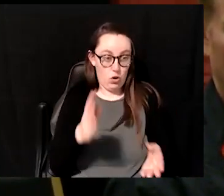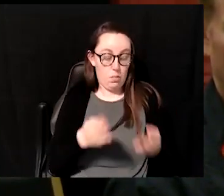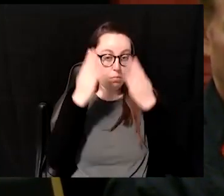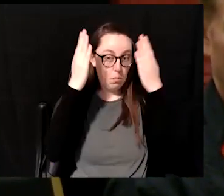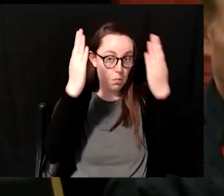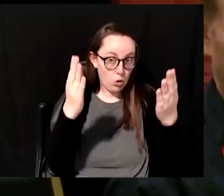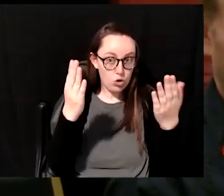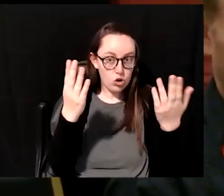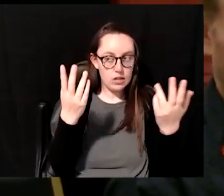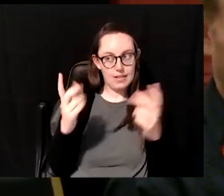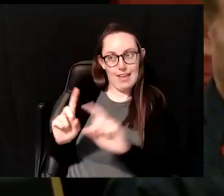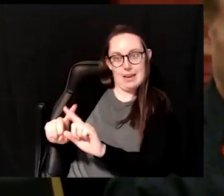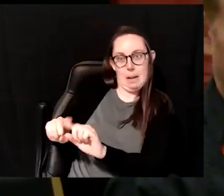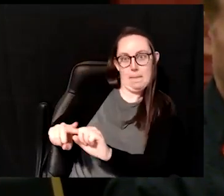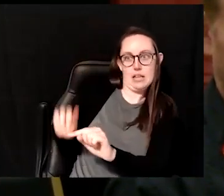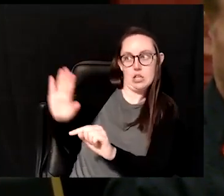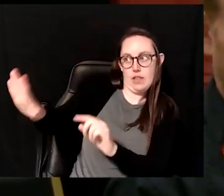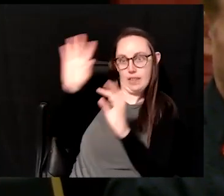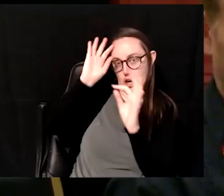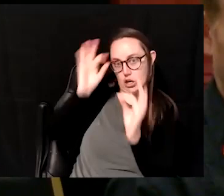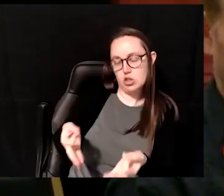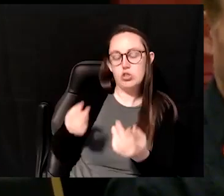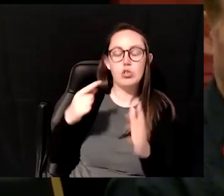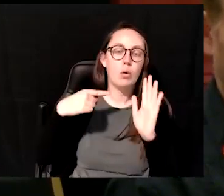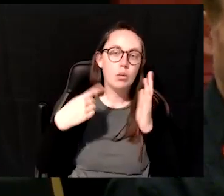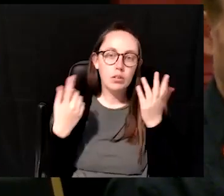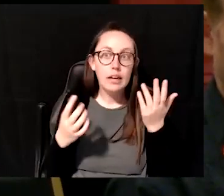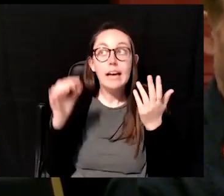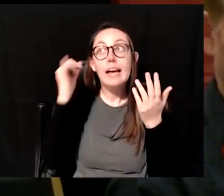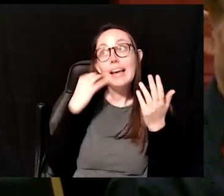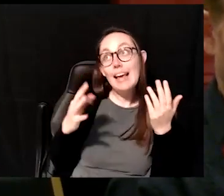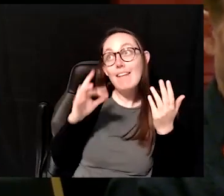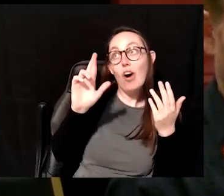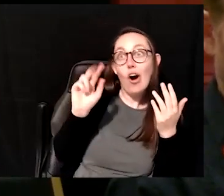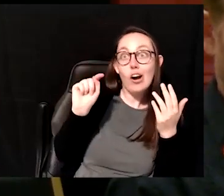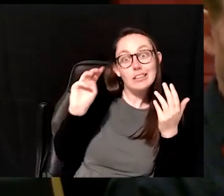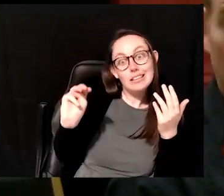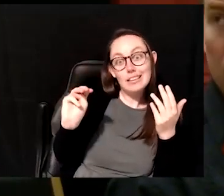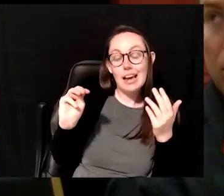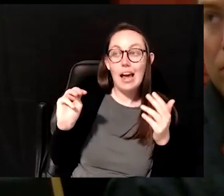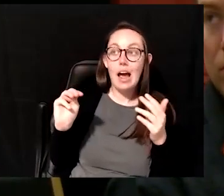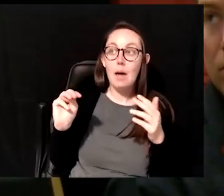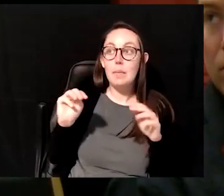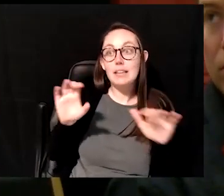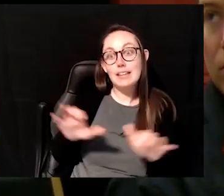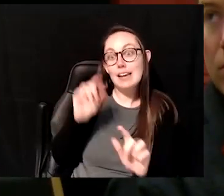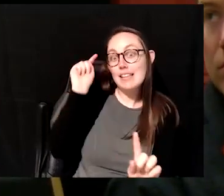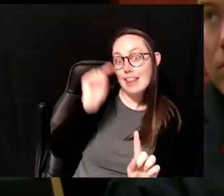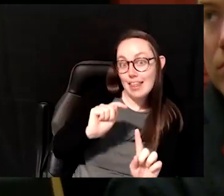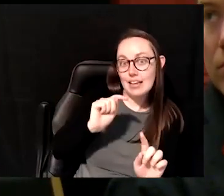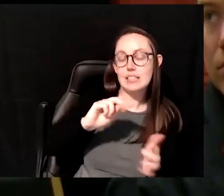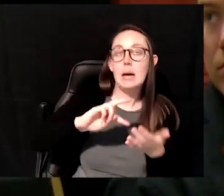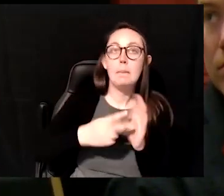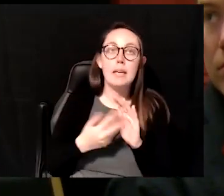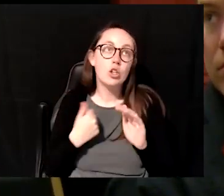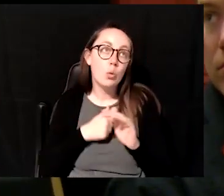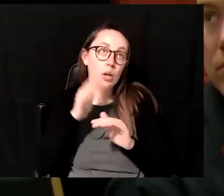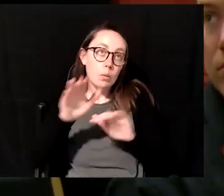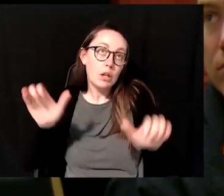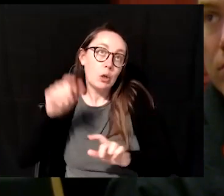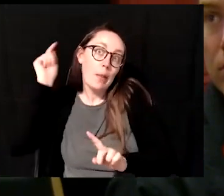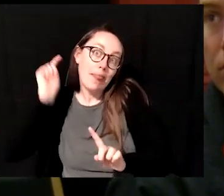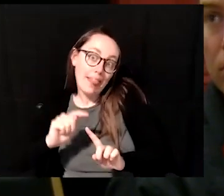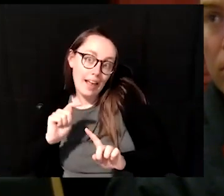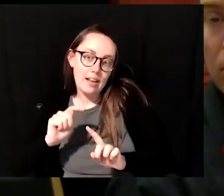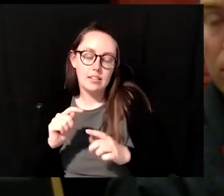things go at town meeting could go a couple different ways I I'm not advocating for any of these particular things I'm just putting out there as